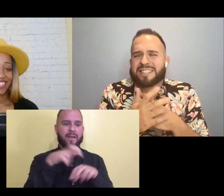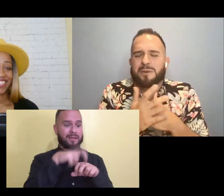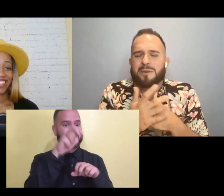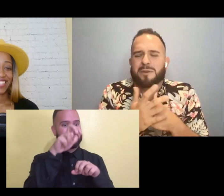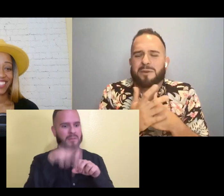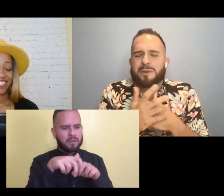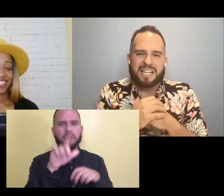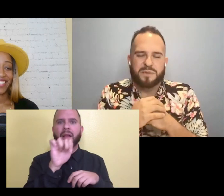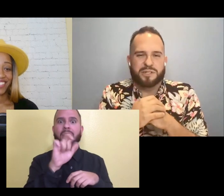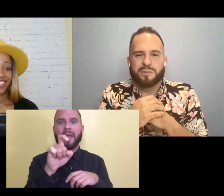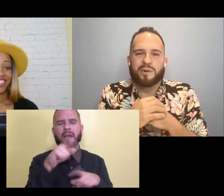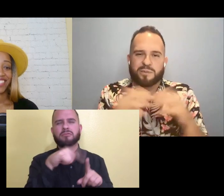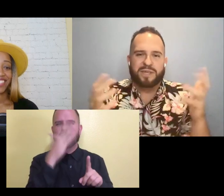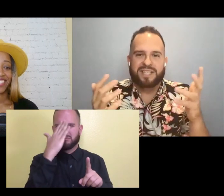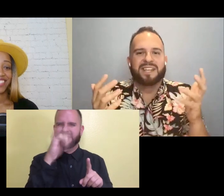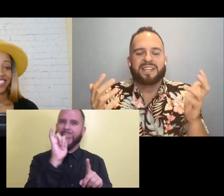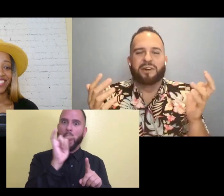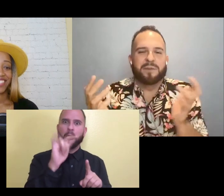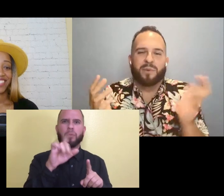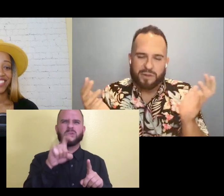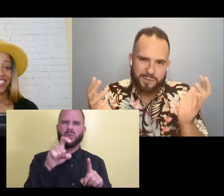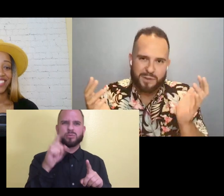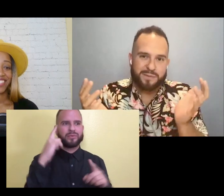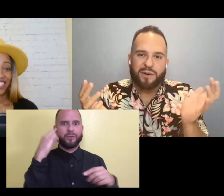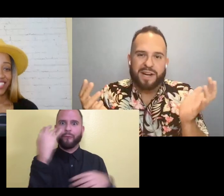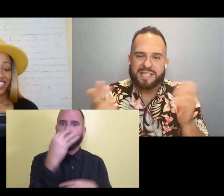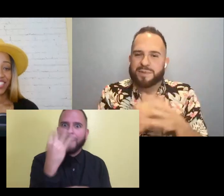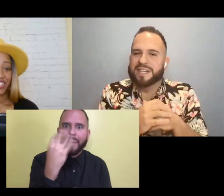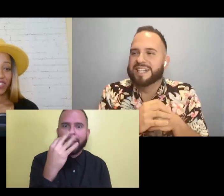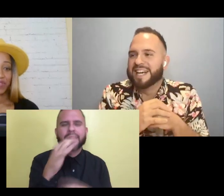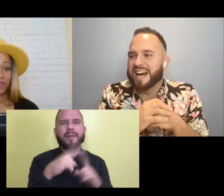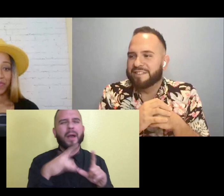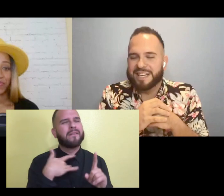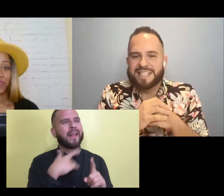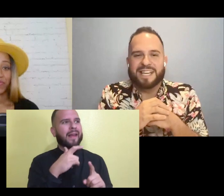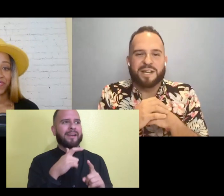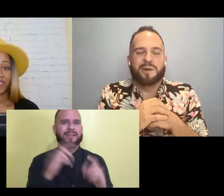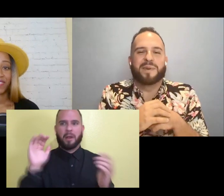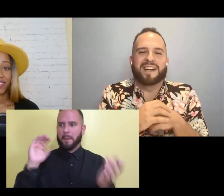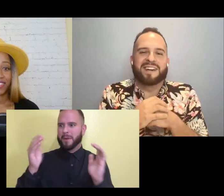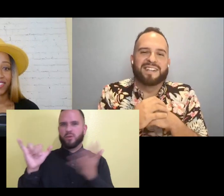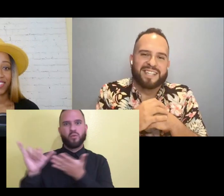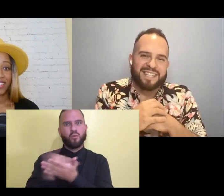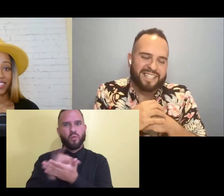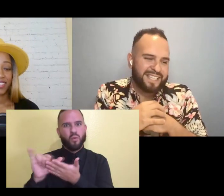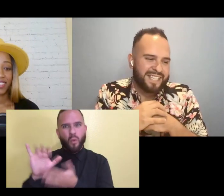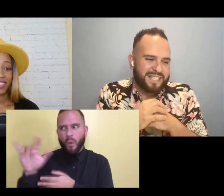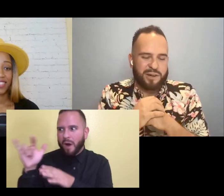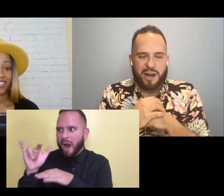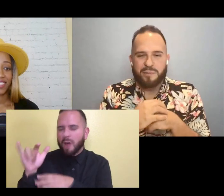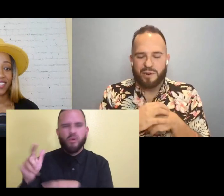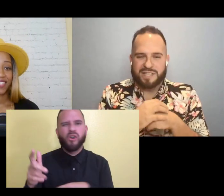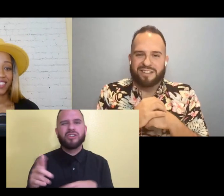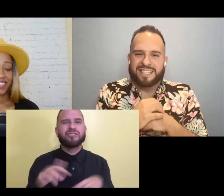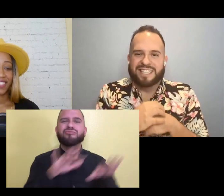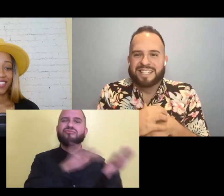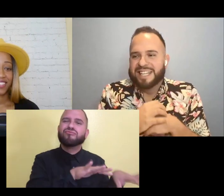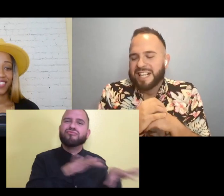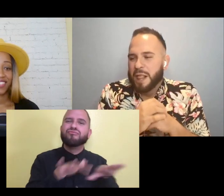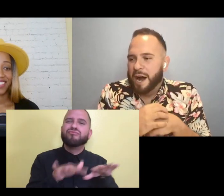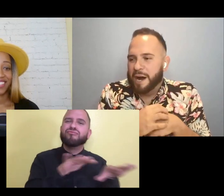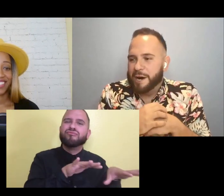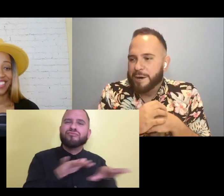even just step into LAX, which is supposed to be, airports are supposed to be crazy, but I feel like it doesn't compare to your airports out